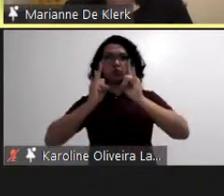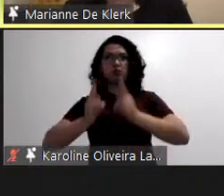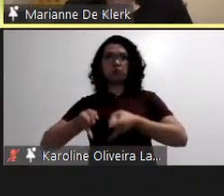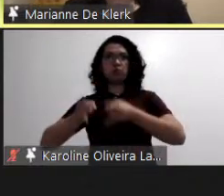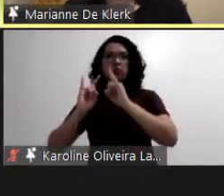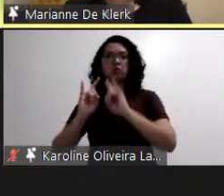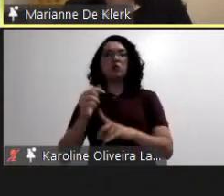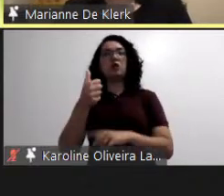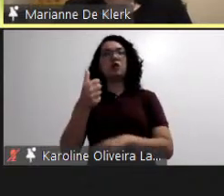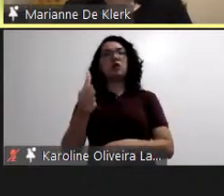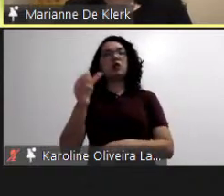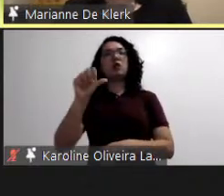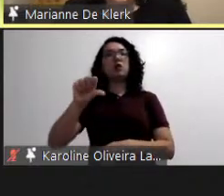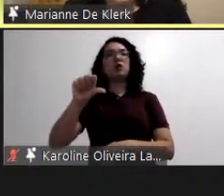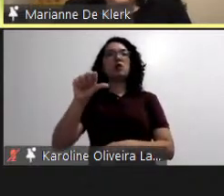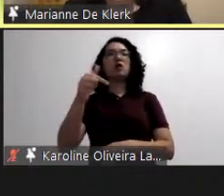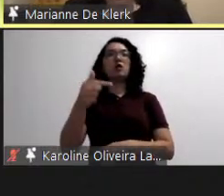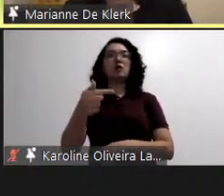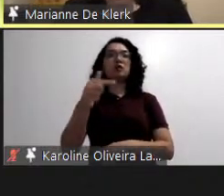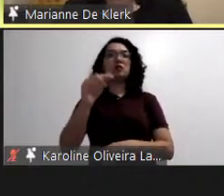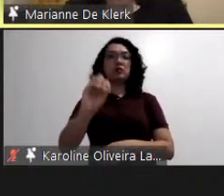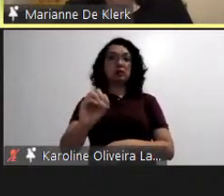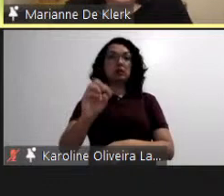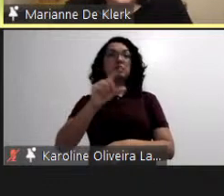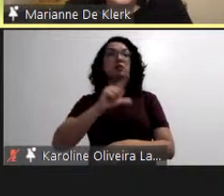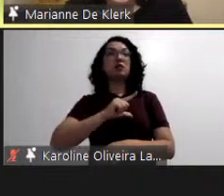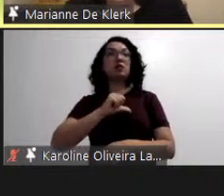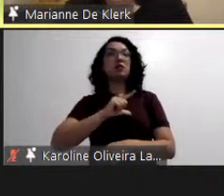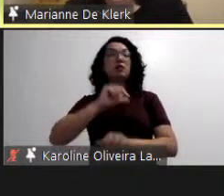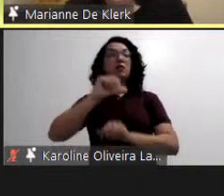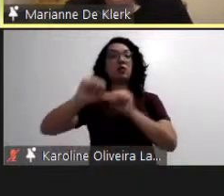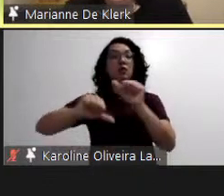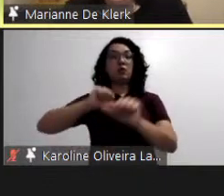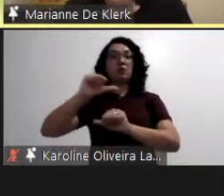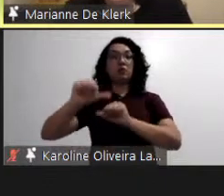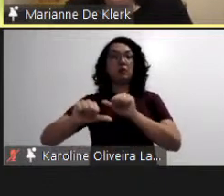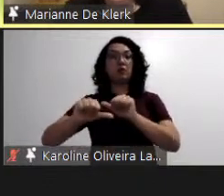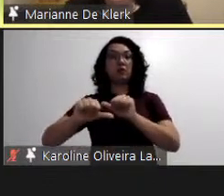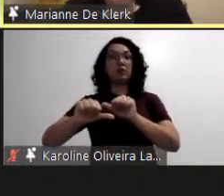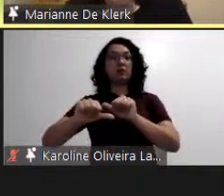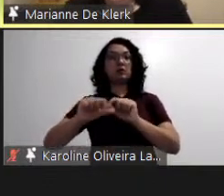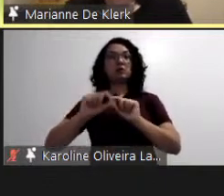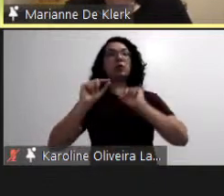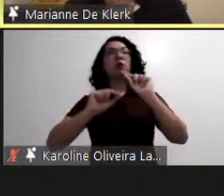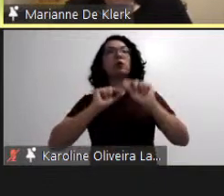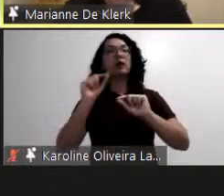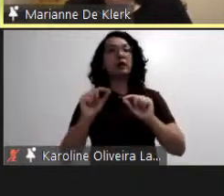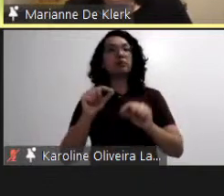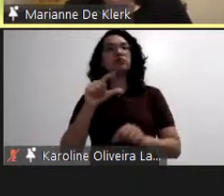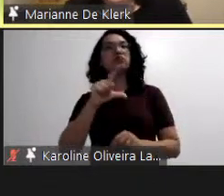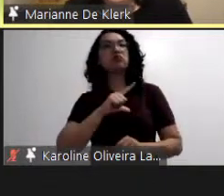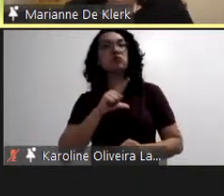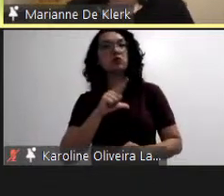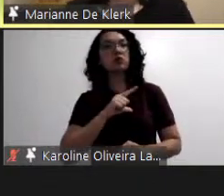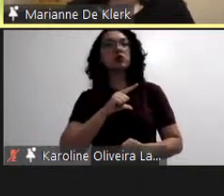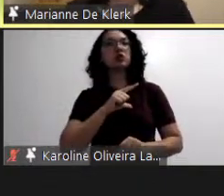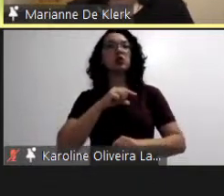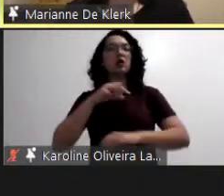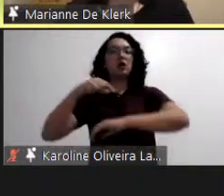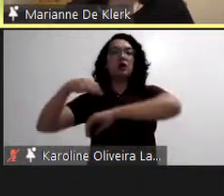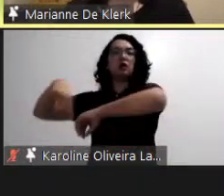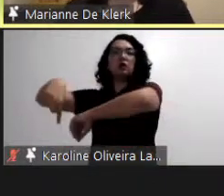but it was considered a slum. And this is a pattern we saw internationally with urban renewal. It was designated for